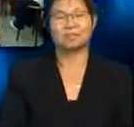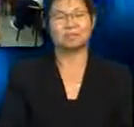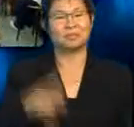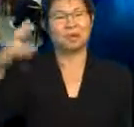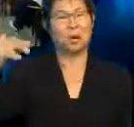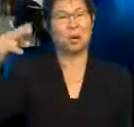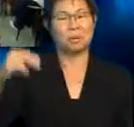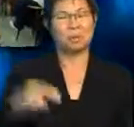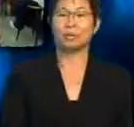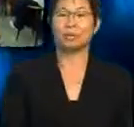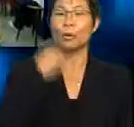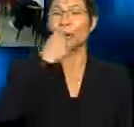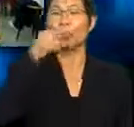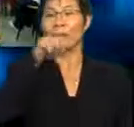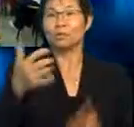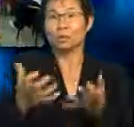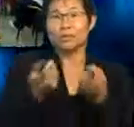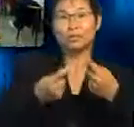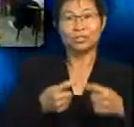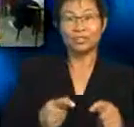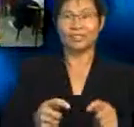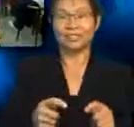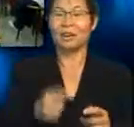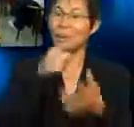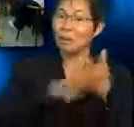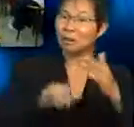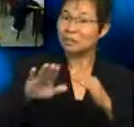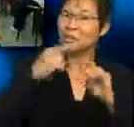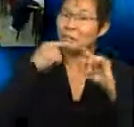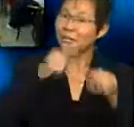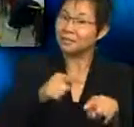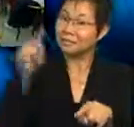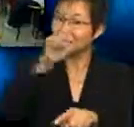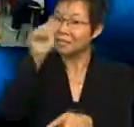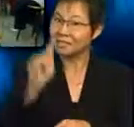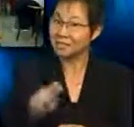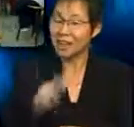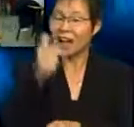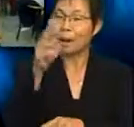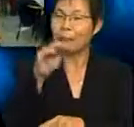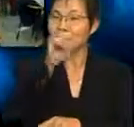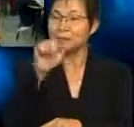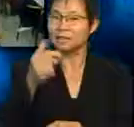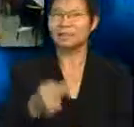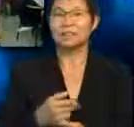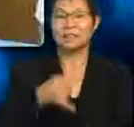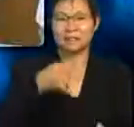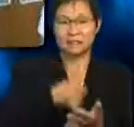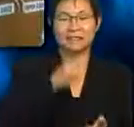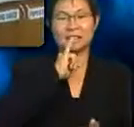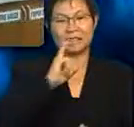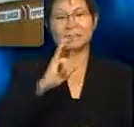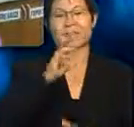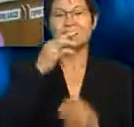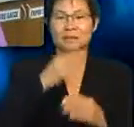answer? No. Okay, who else wants to try? Okay, what is your answer, Hamiza?